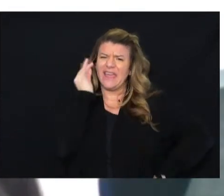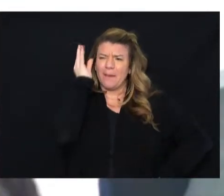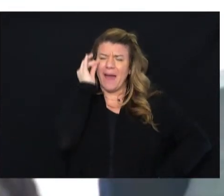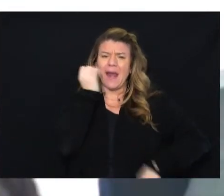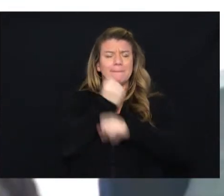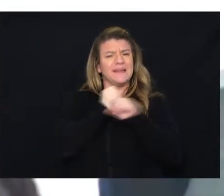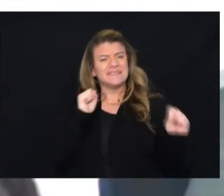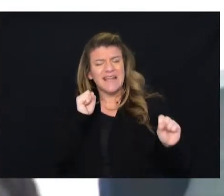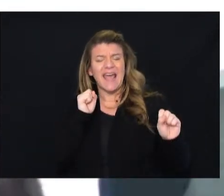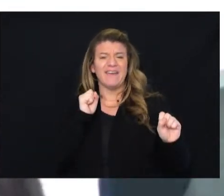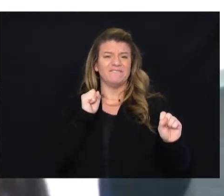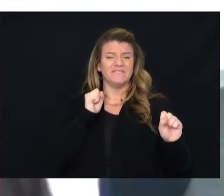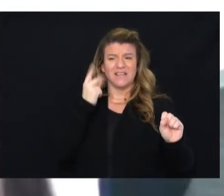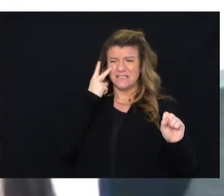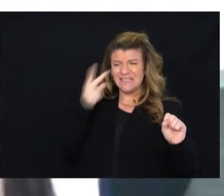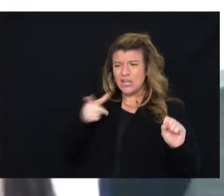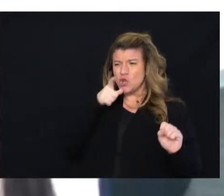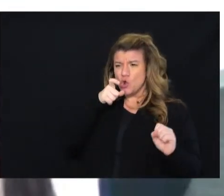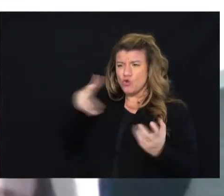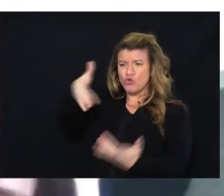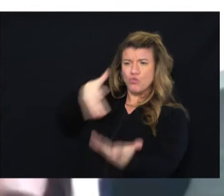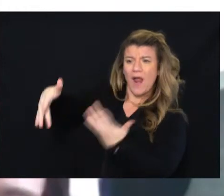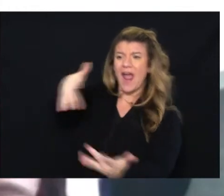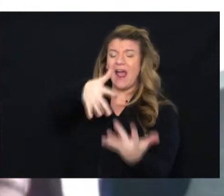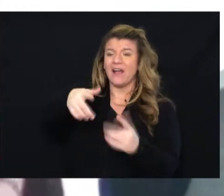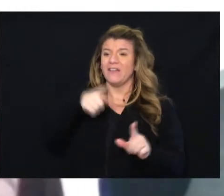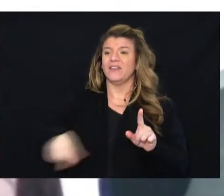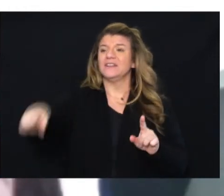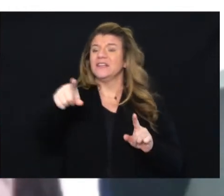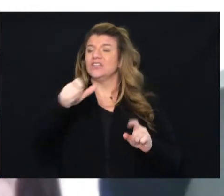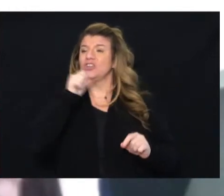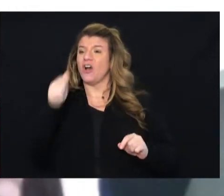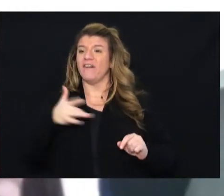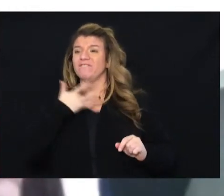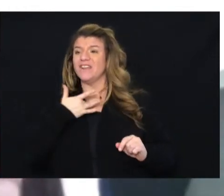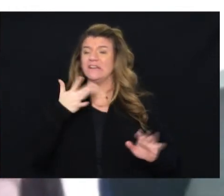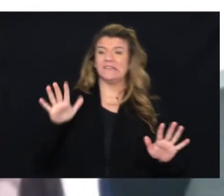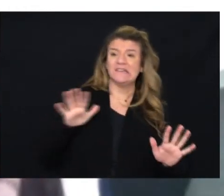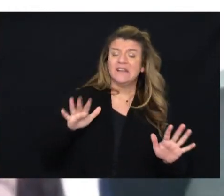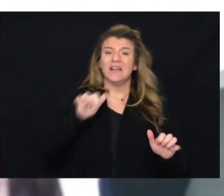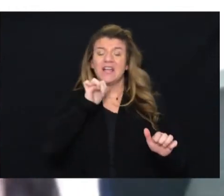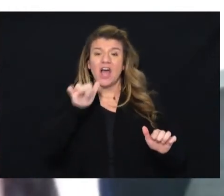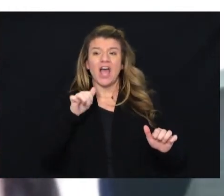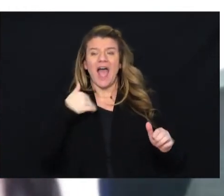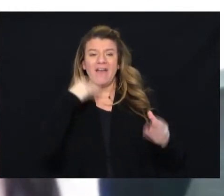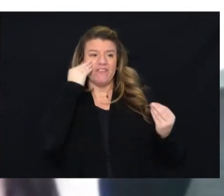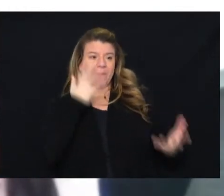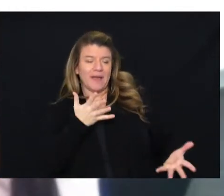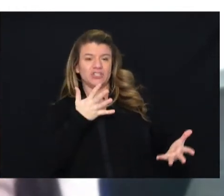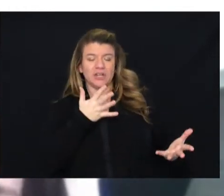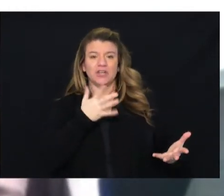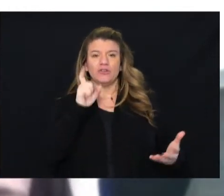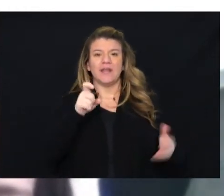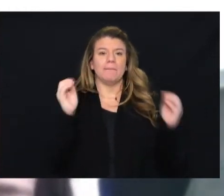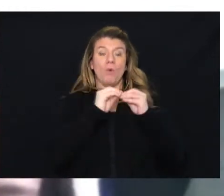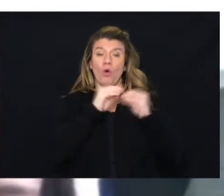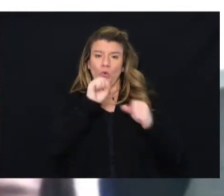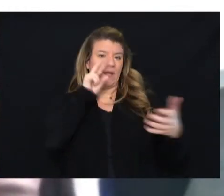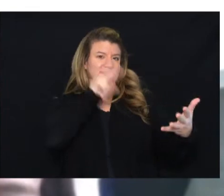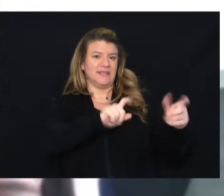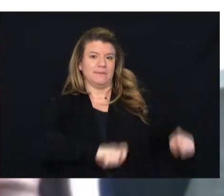going and the group that you're around. If there's any more questions, we still have information about the masks on our DHHR dashboard.